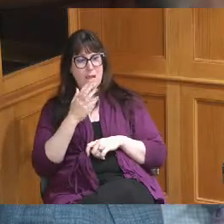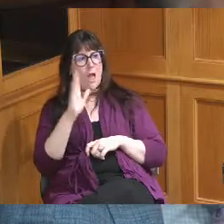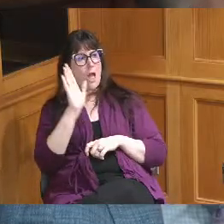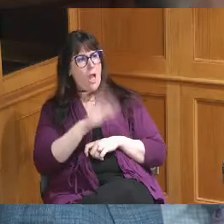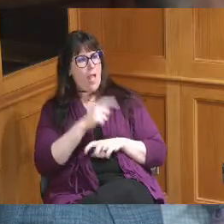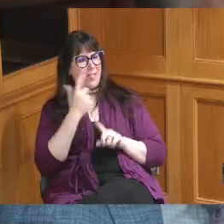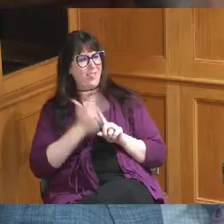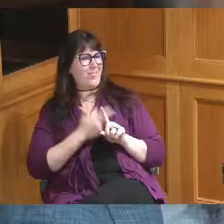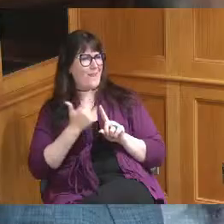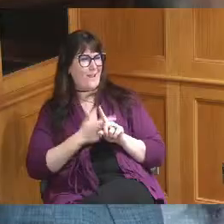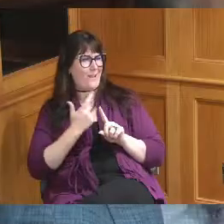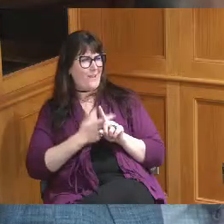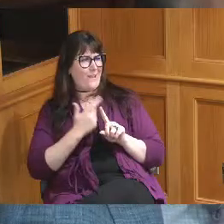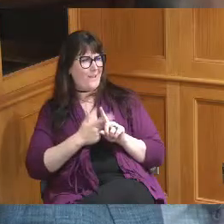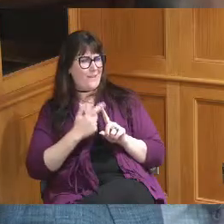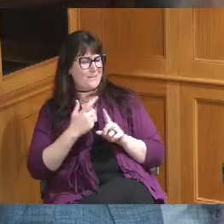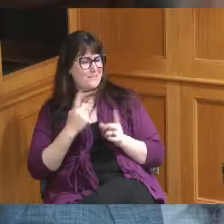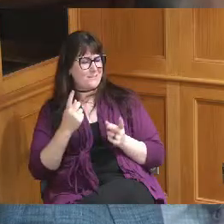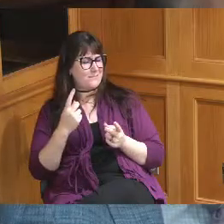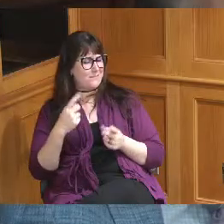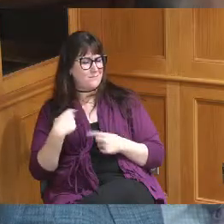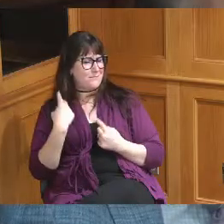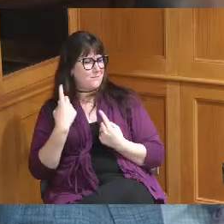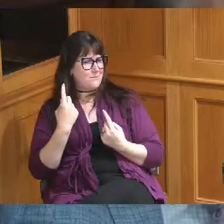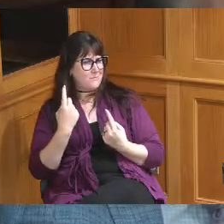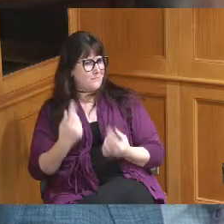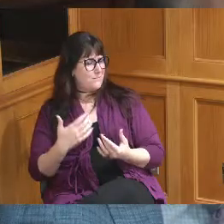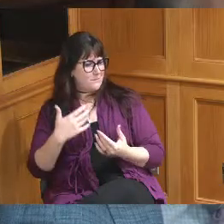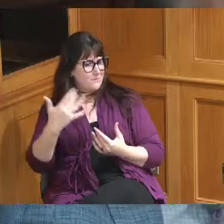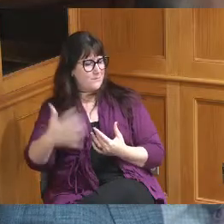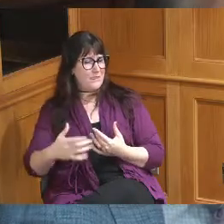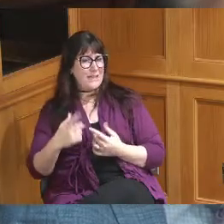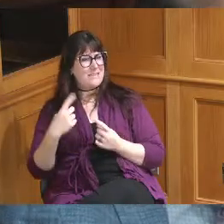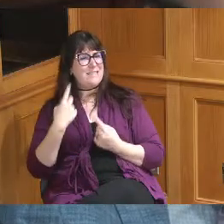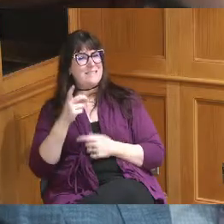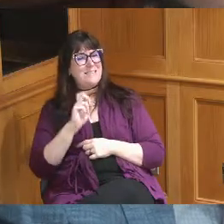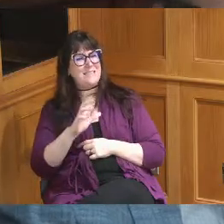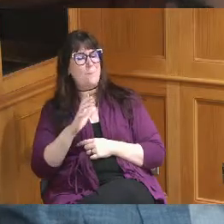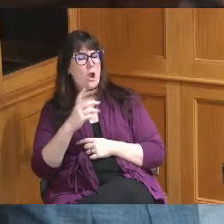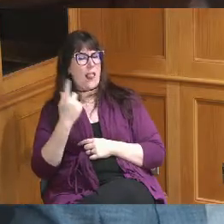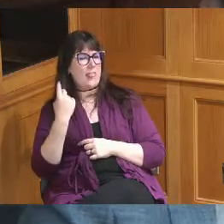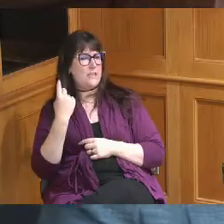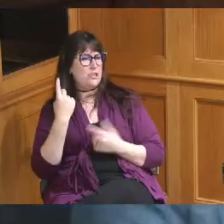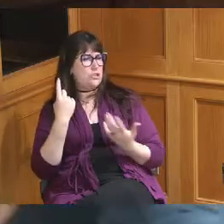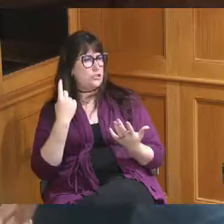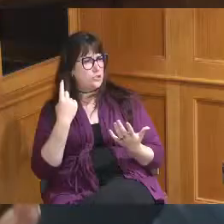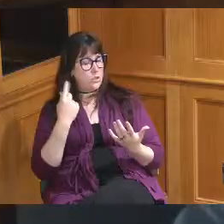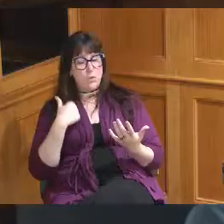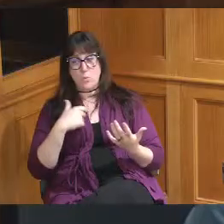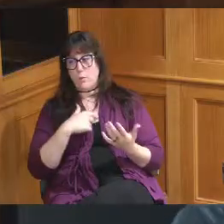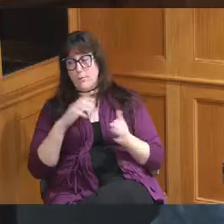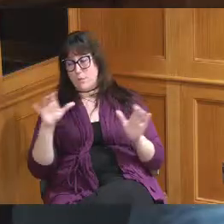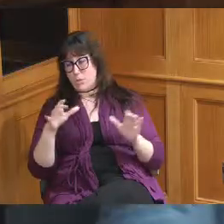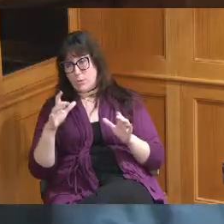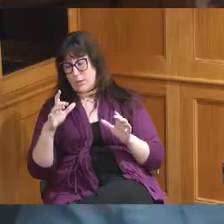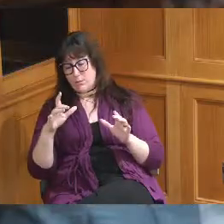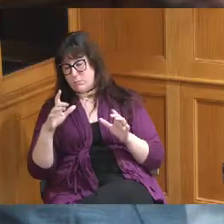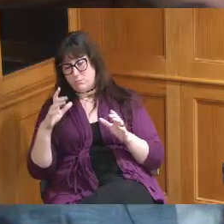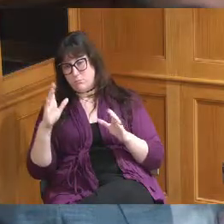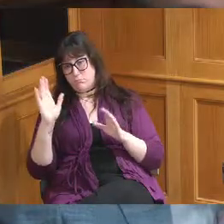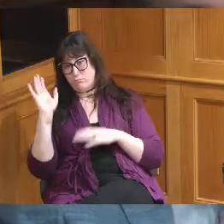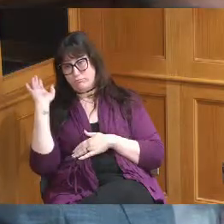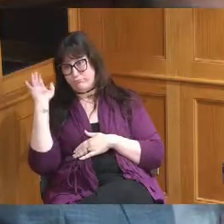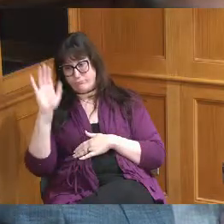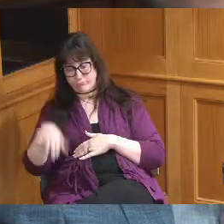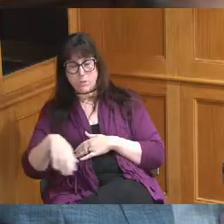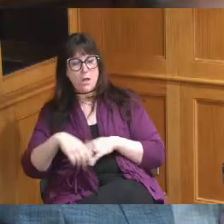this lease. I've been hearing about this lease since December of last year. Of course, we've been doing it longer. And